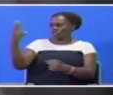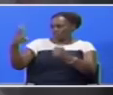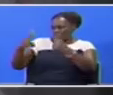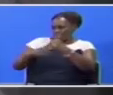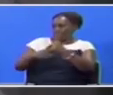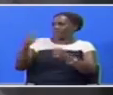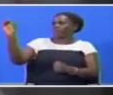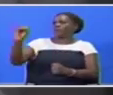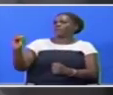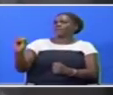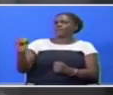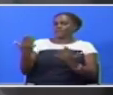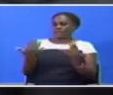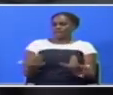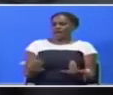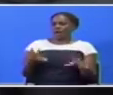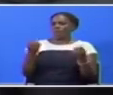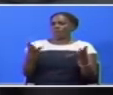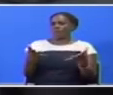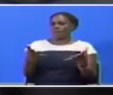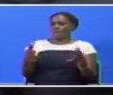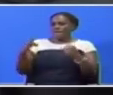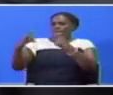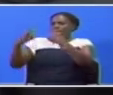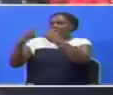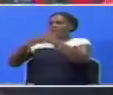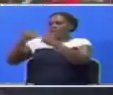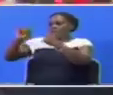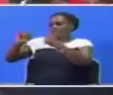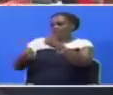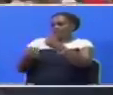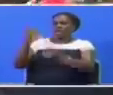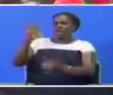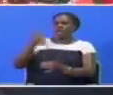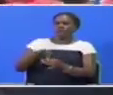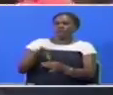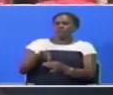0.07%, this translating to about 8,000 votes.